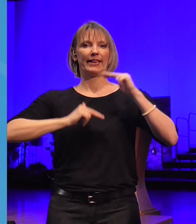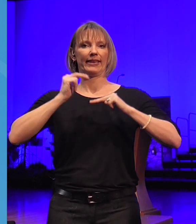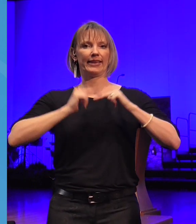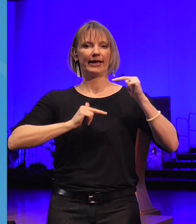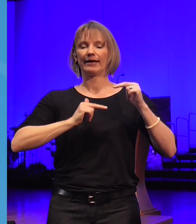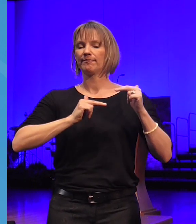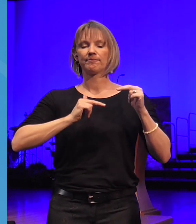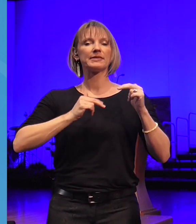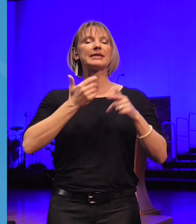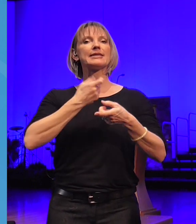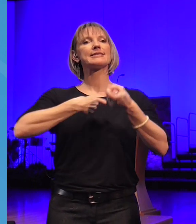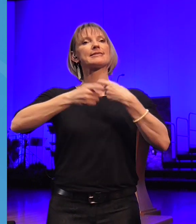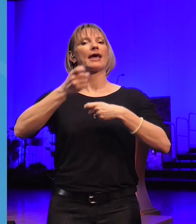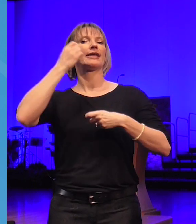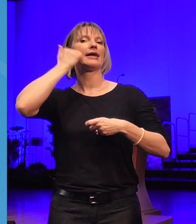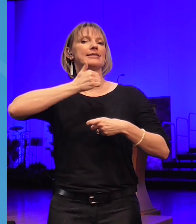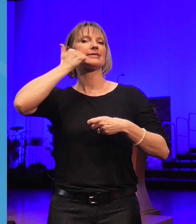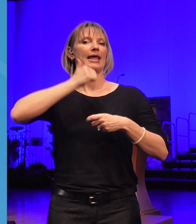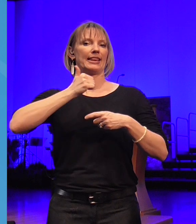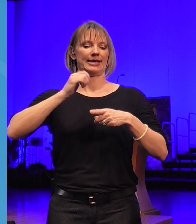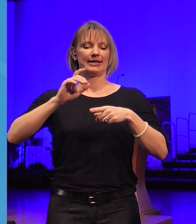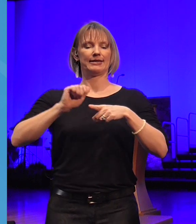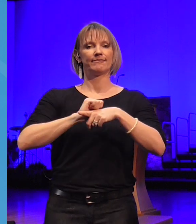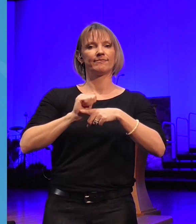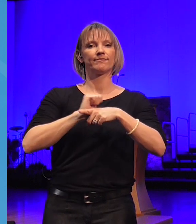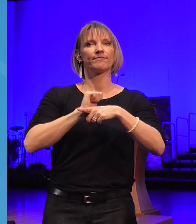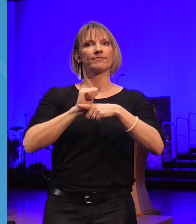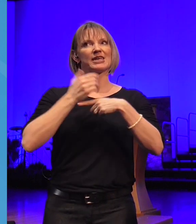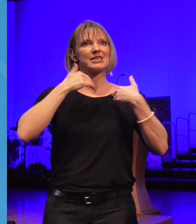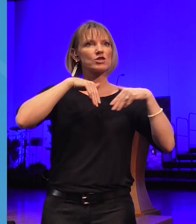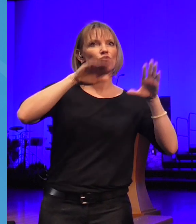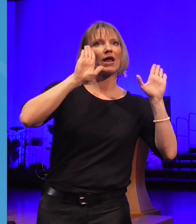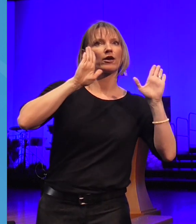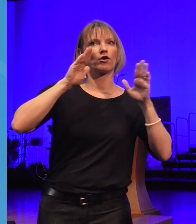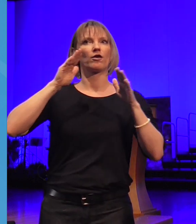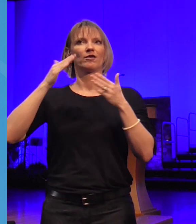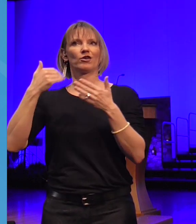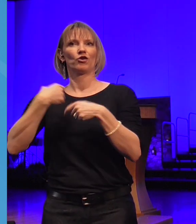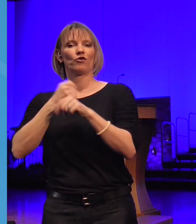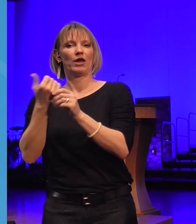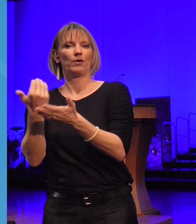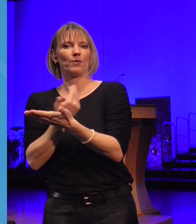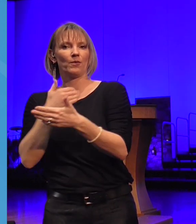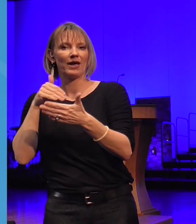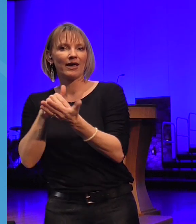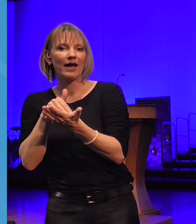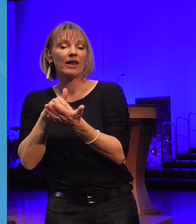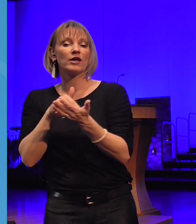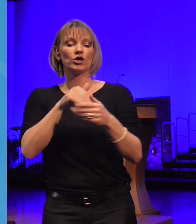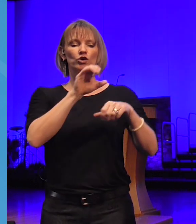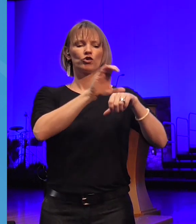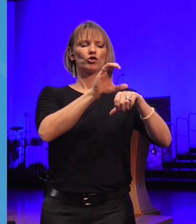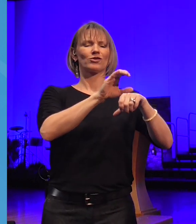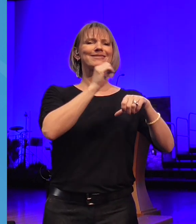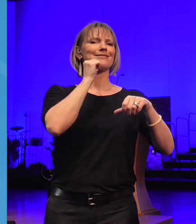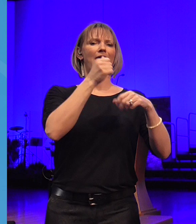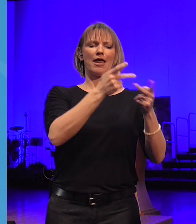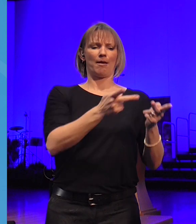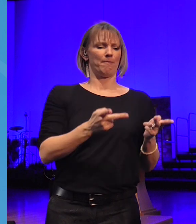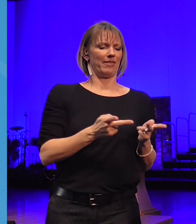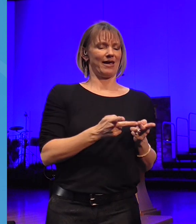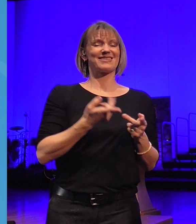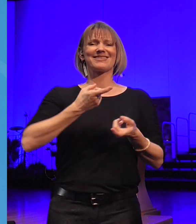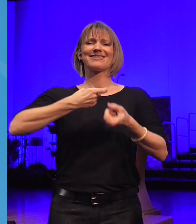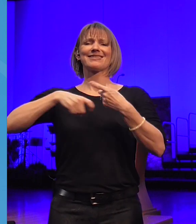It's more likely a daily discipline, a daily surrender and rebirth. It's more likely that church is not a place, but